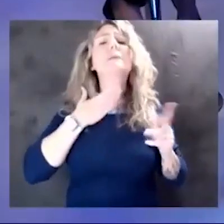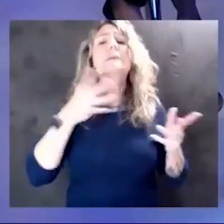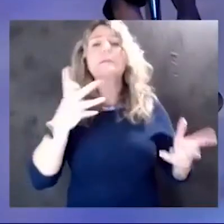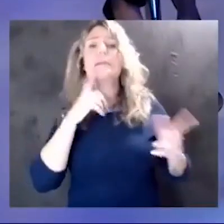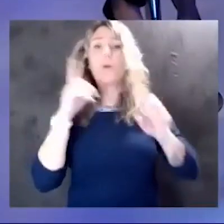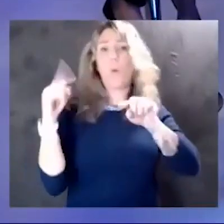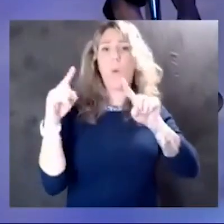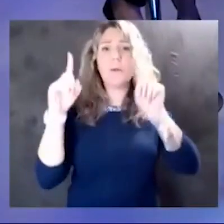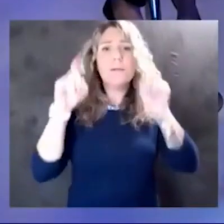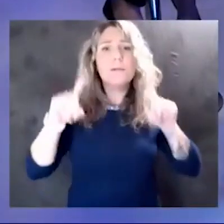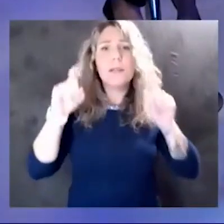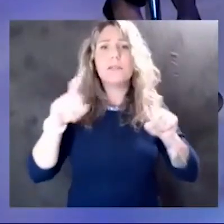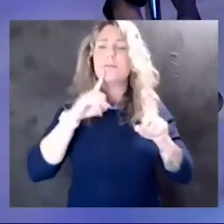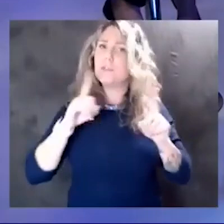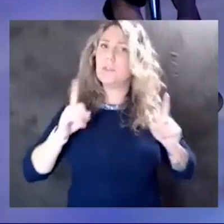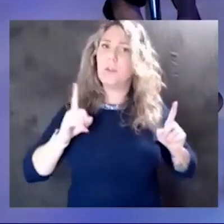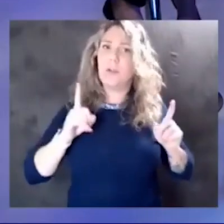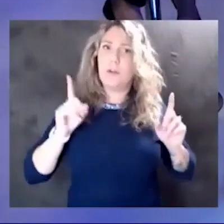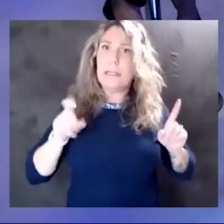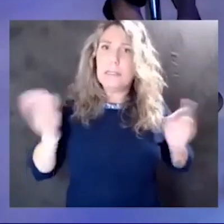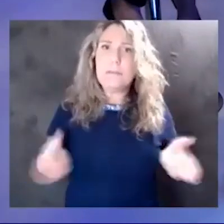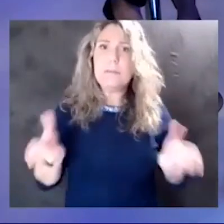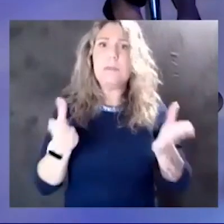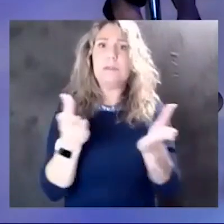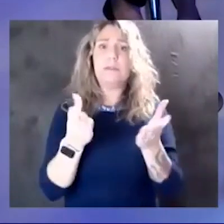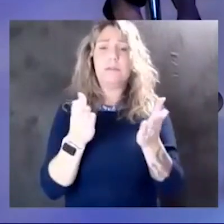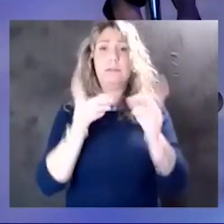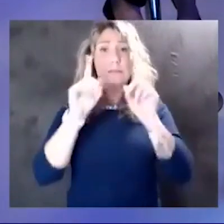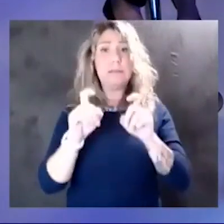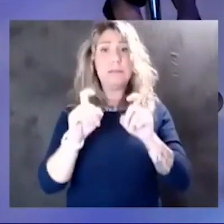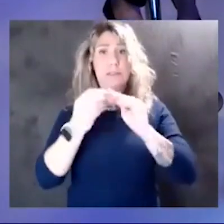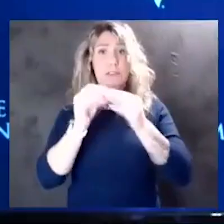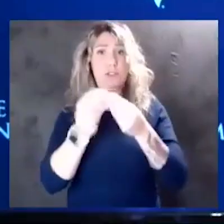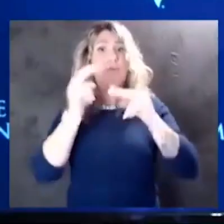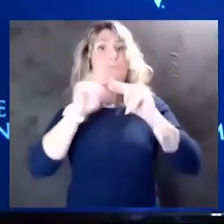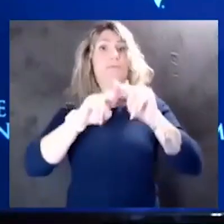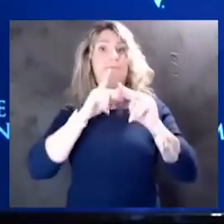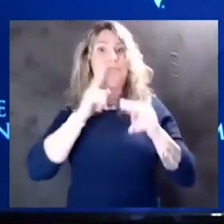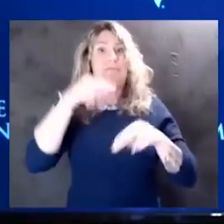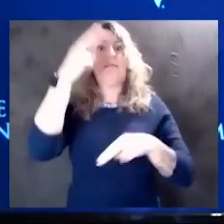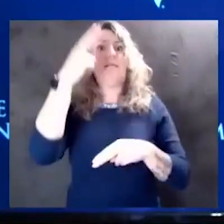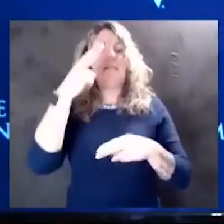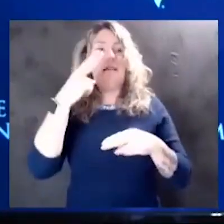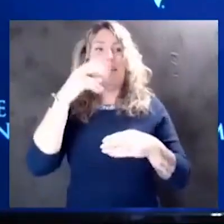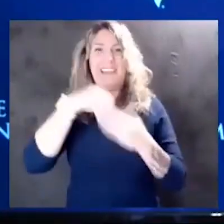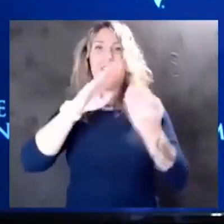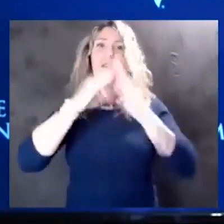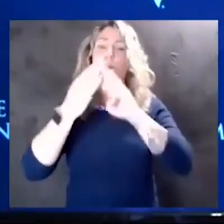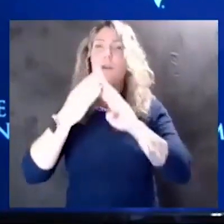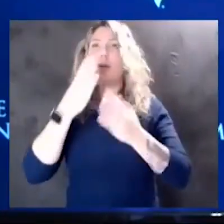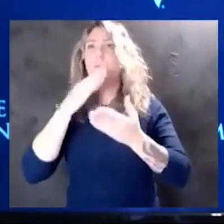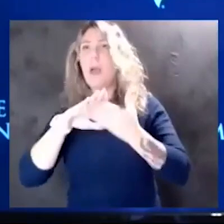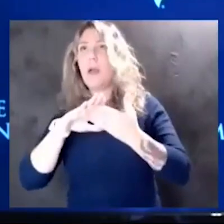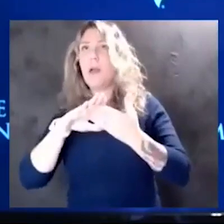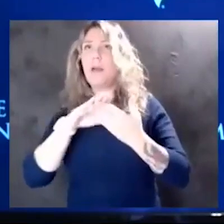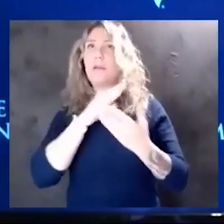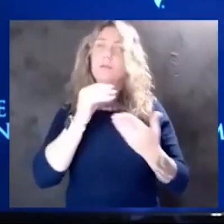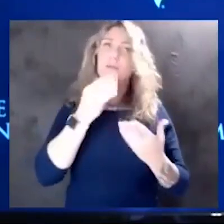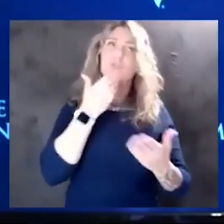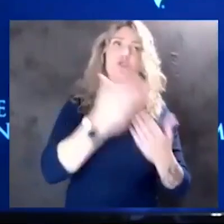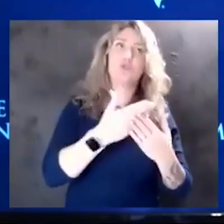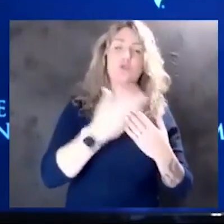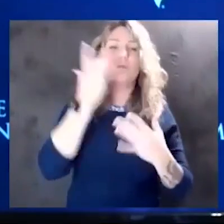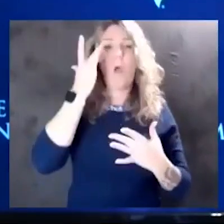aggressive about it. Yeah. And actually, our test numbers are up in the community, which is good. It's bad. People are starting to feel it. It's good because they are getting